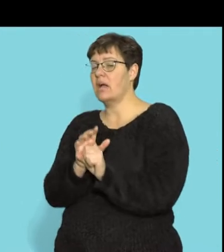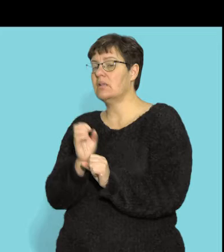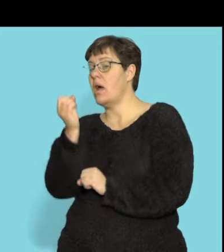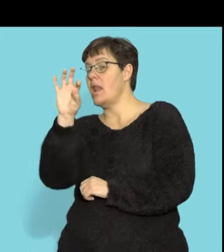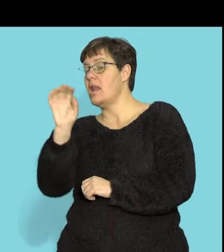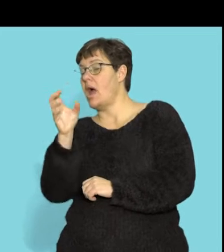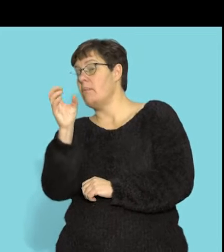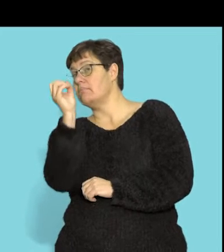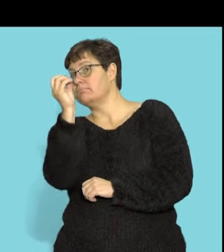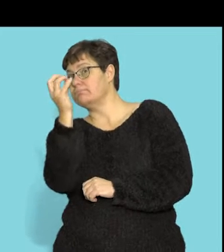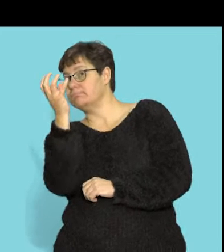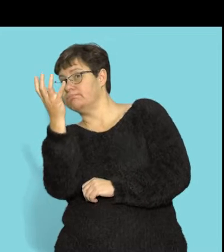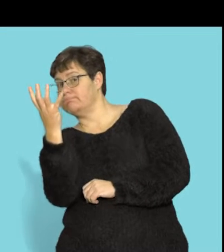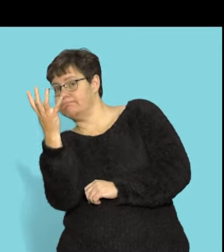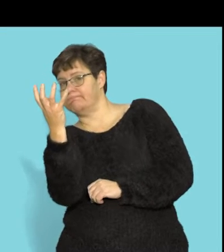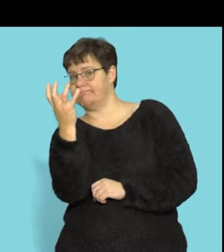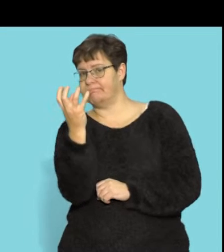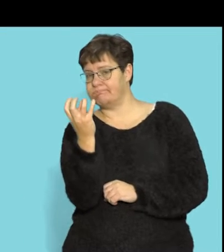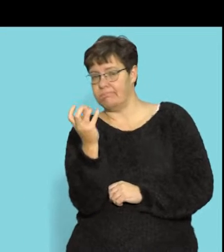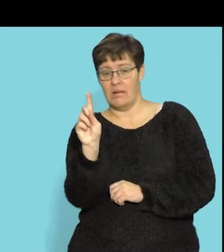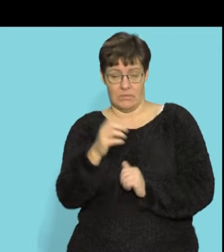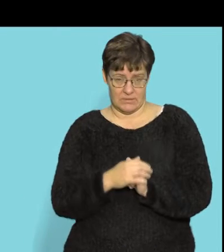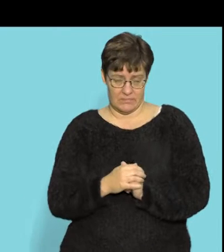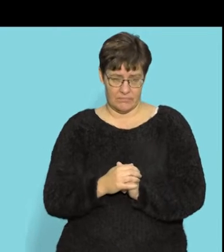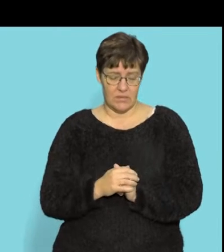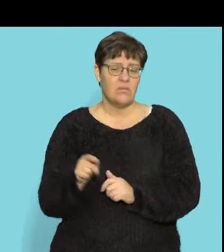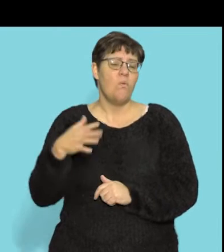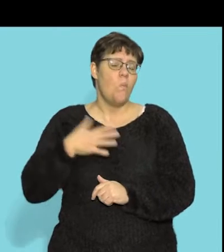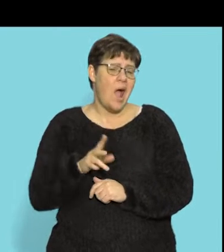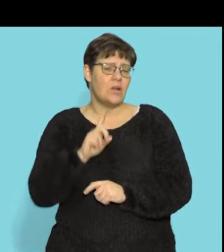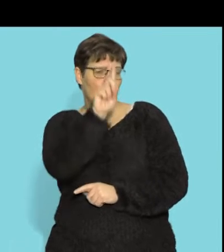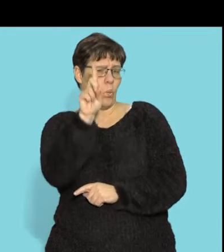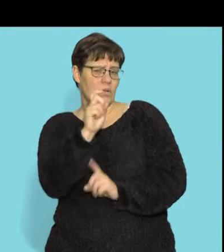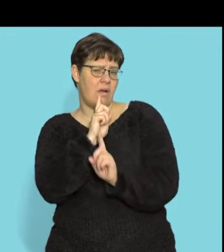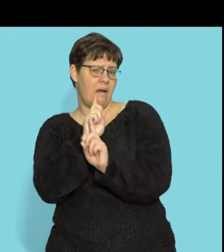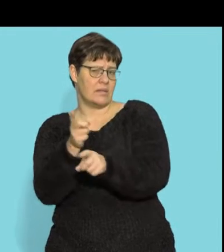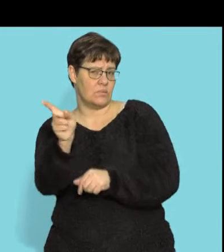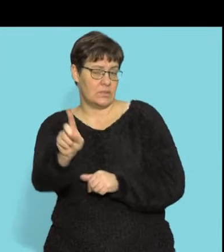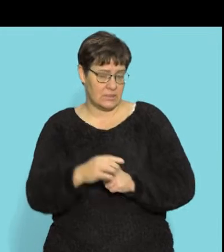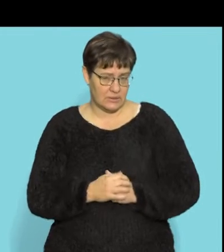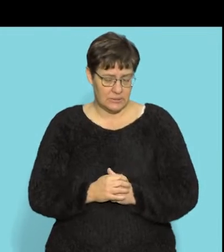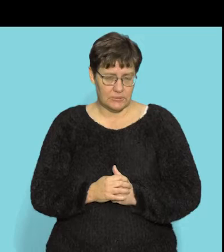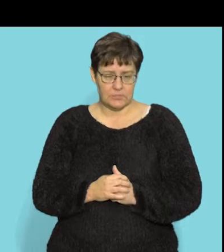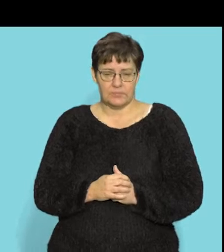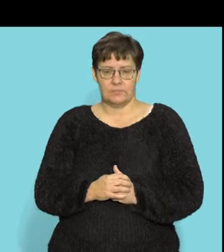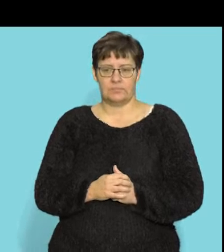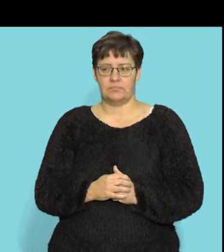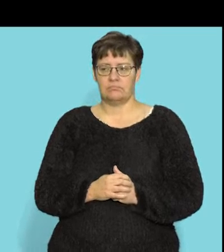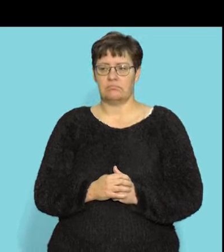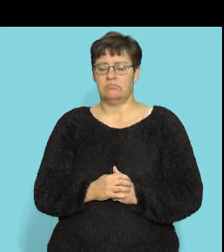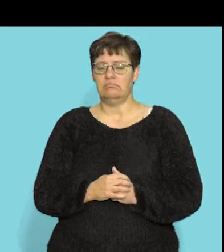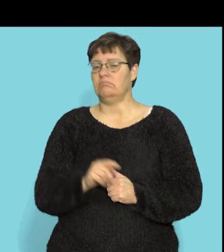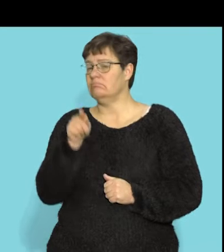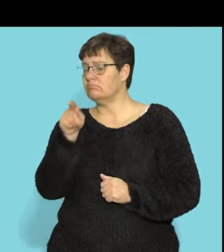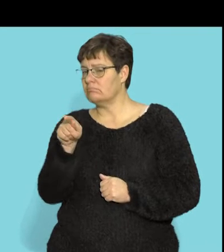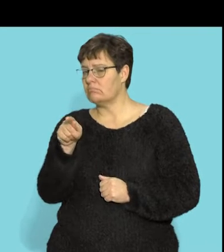the brightness of the light bulbs, right? So the hypothesis that we want to answer at the end of this demonstration is